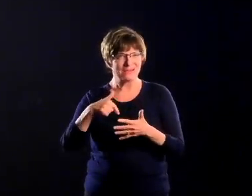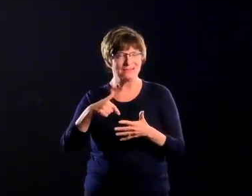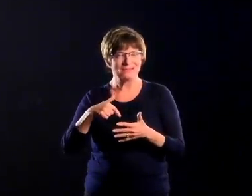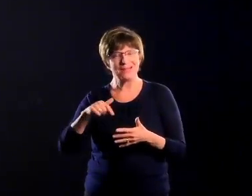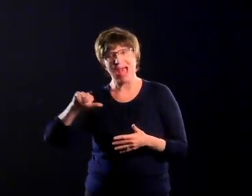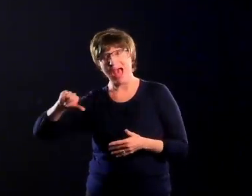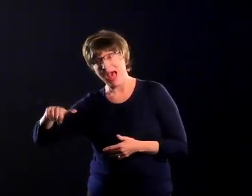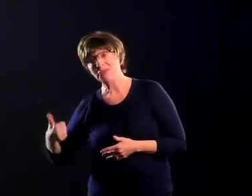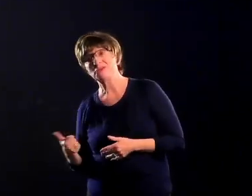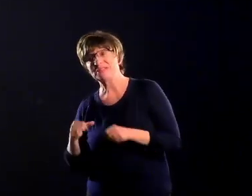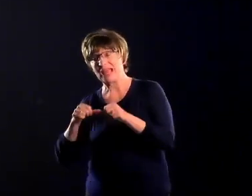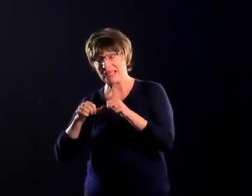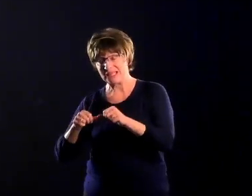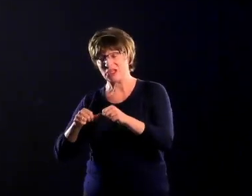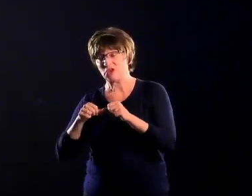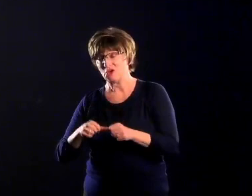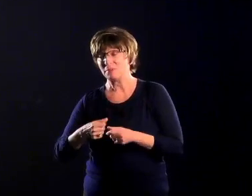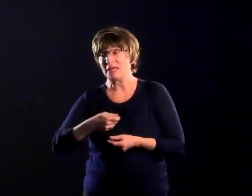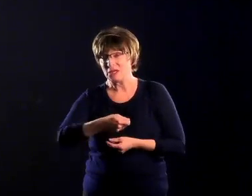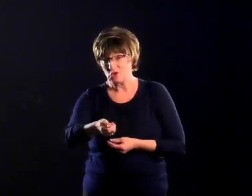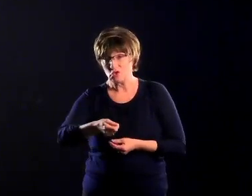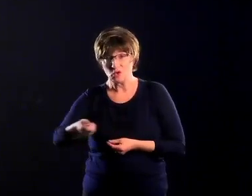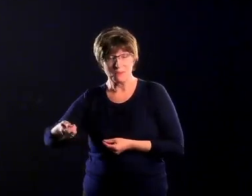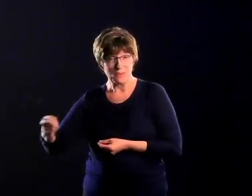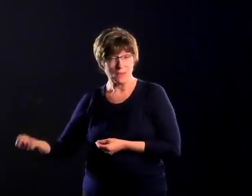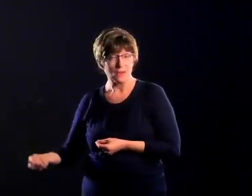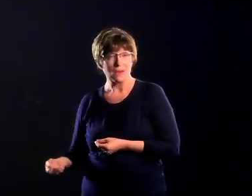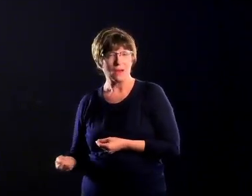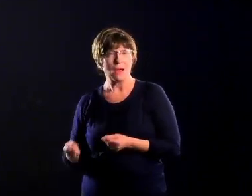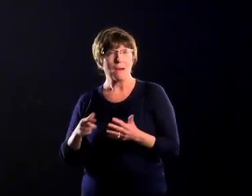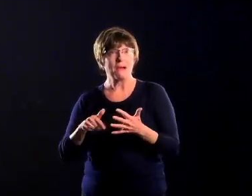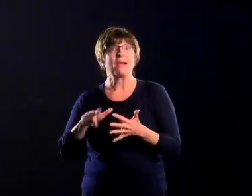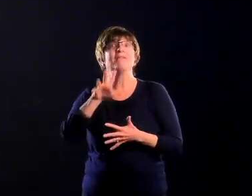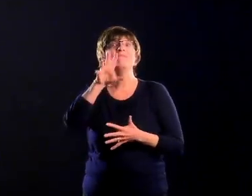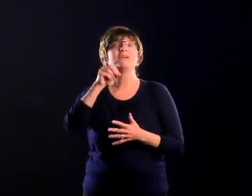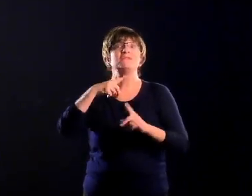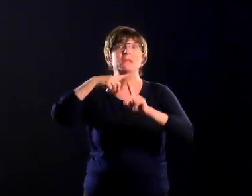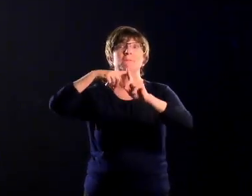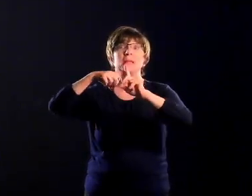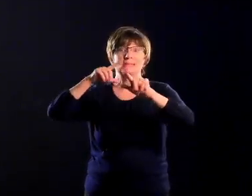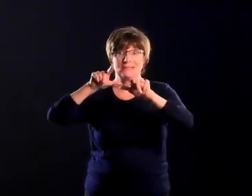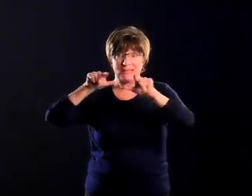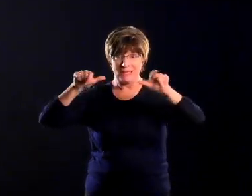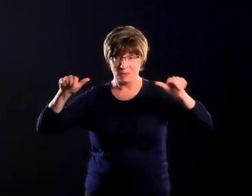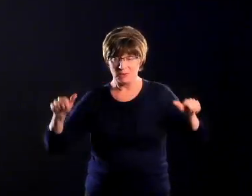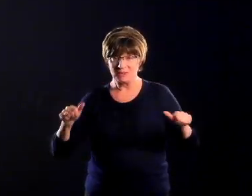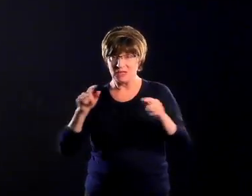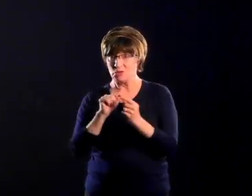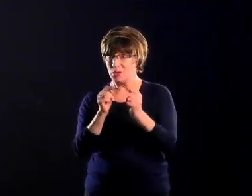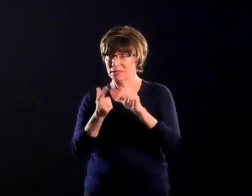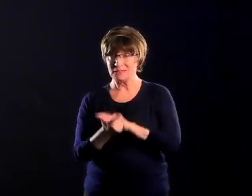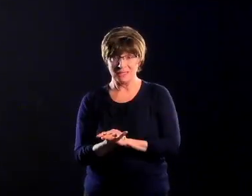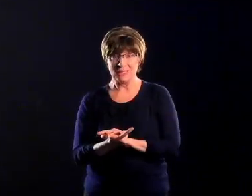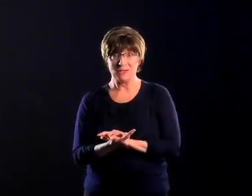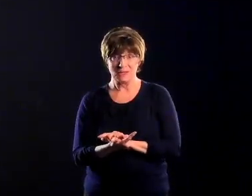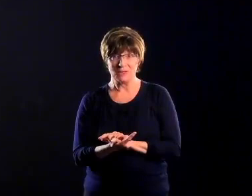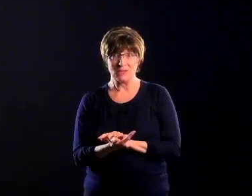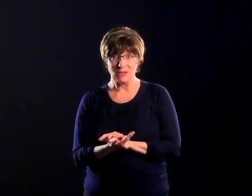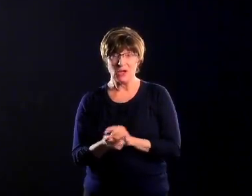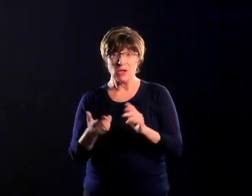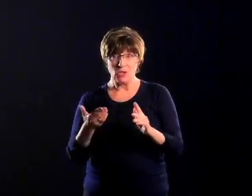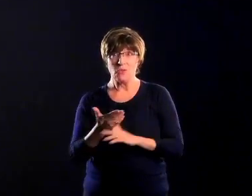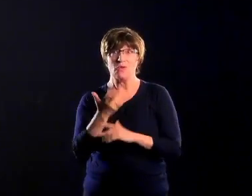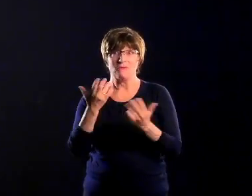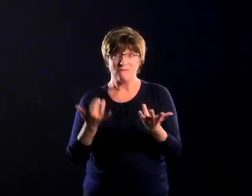that continue to be distributed amongst the 50 plus languages that are translated through this